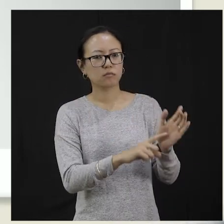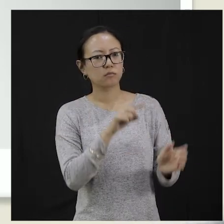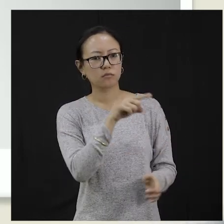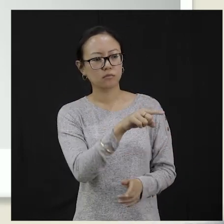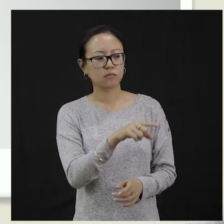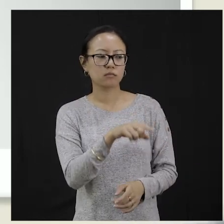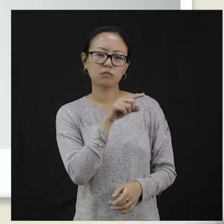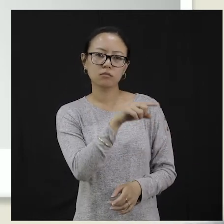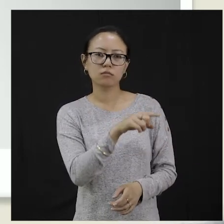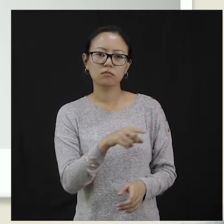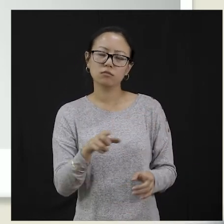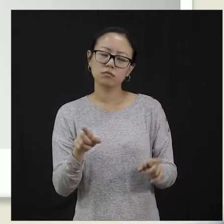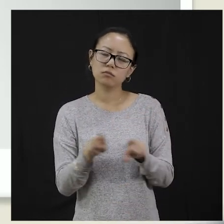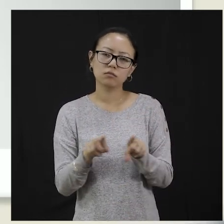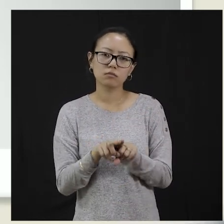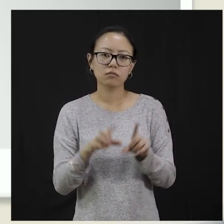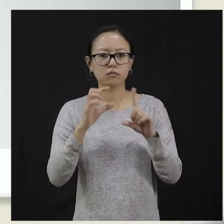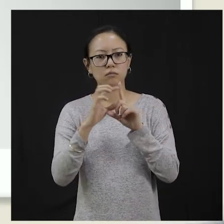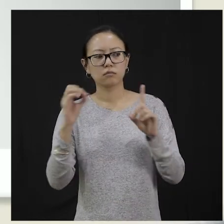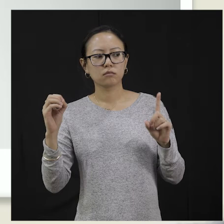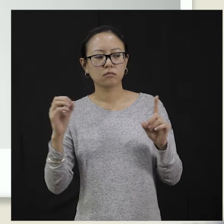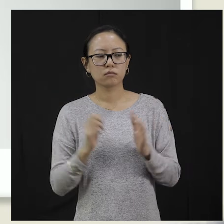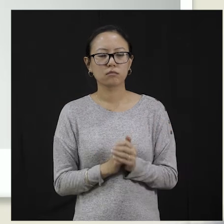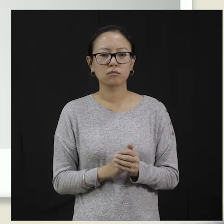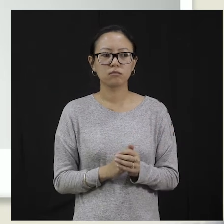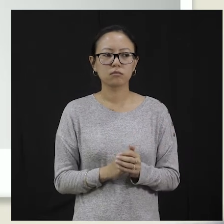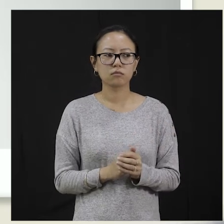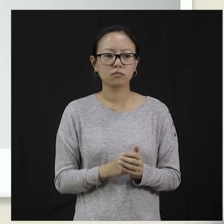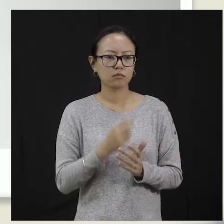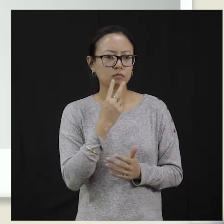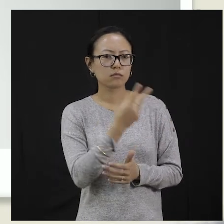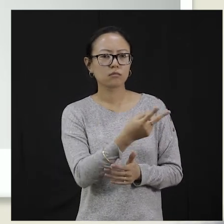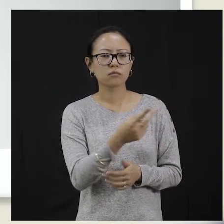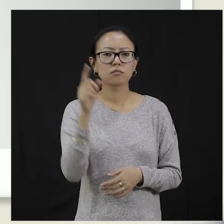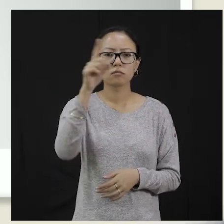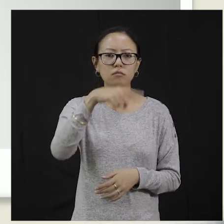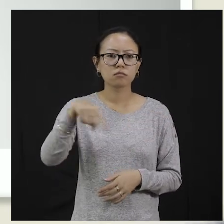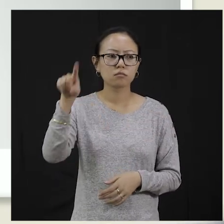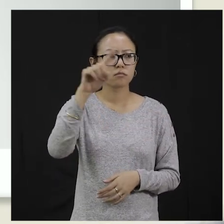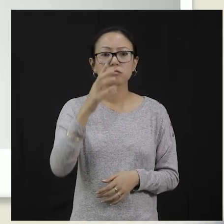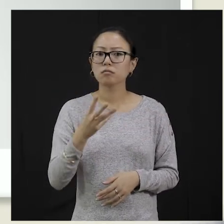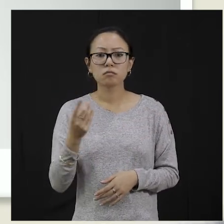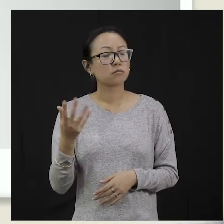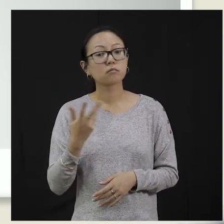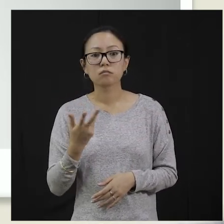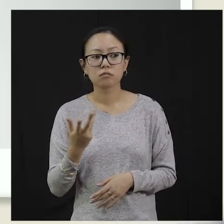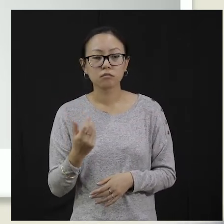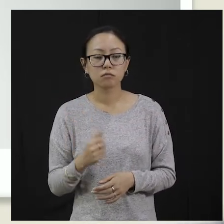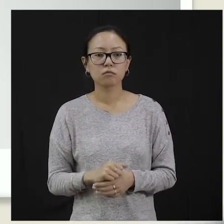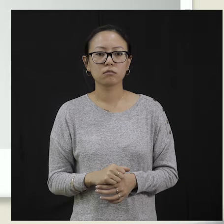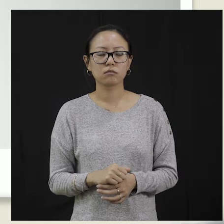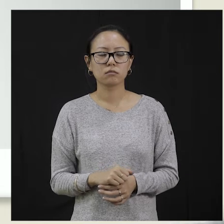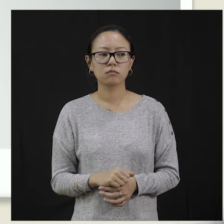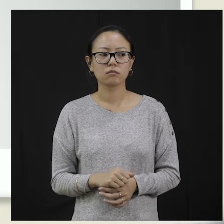have to color like this. Then tell me how many circles are there? How many circles are here? Tell